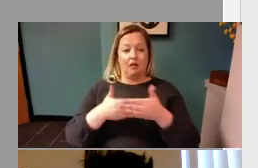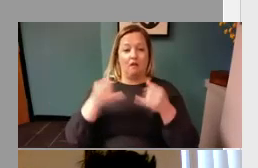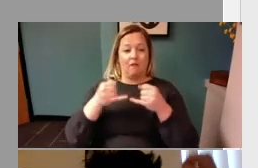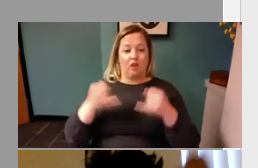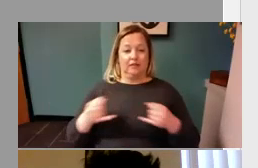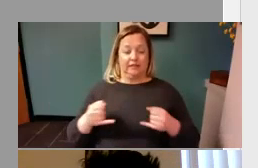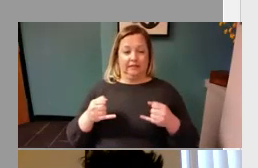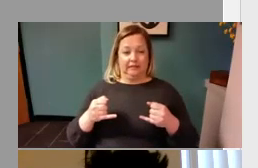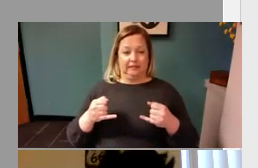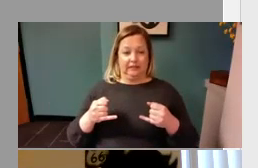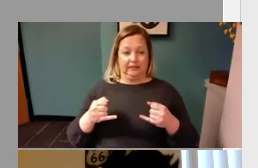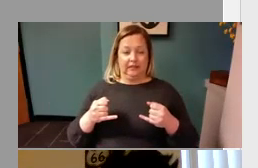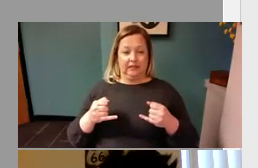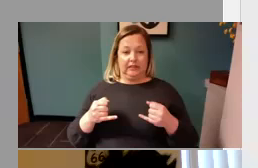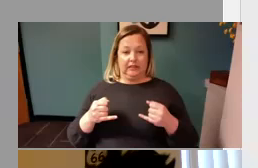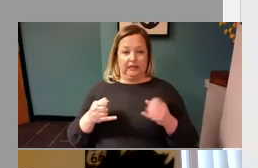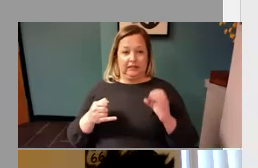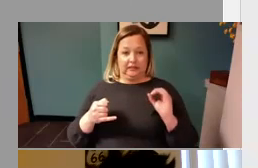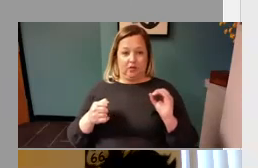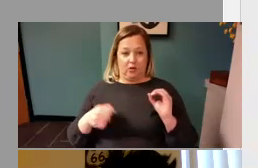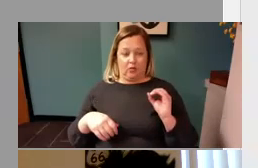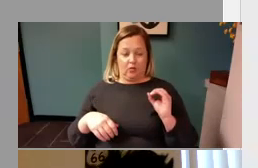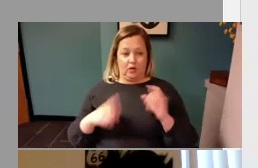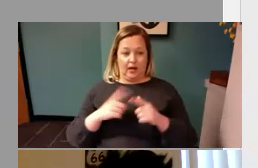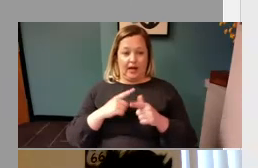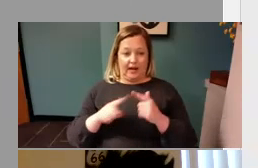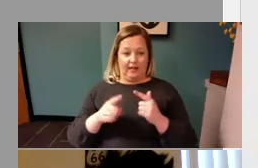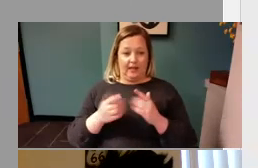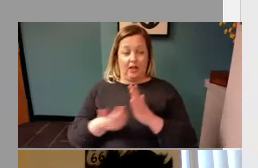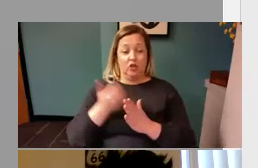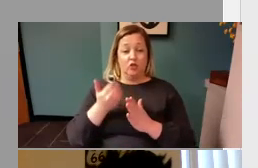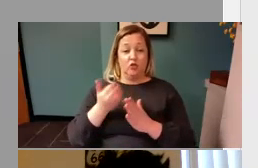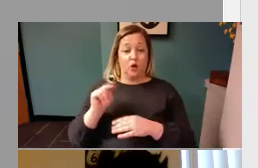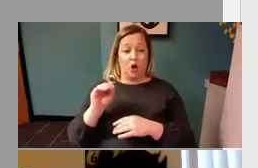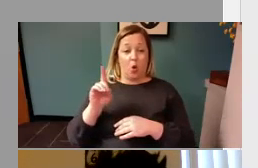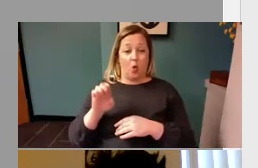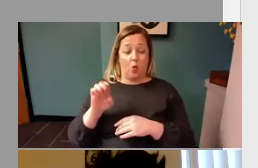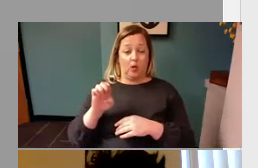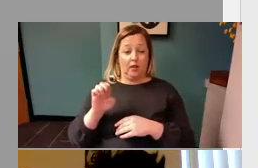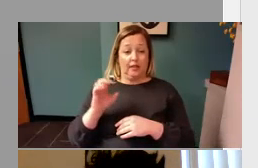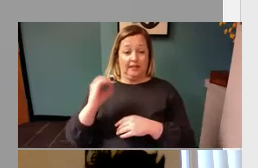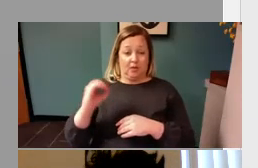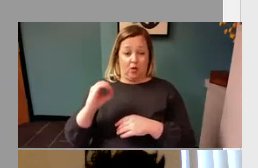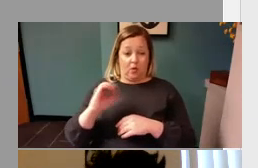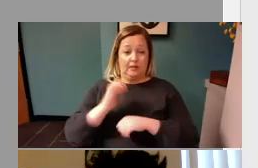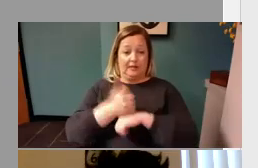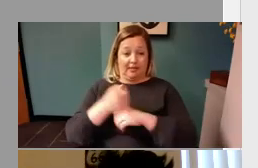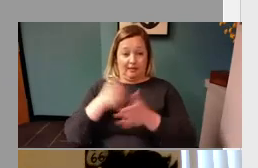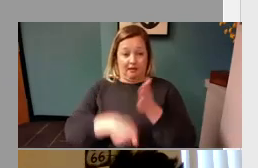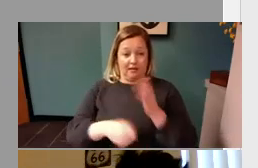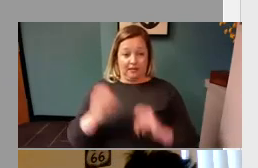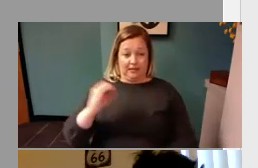a particular initial node, let's call that U0, sets that cost to 0, and creates a priority